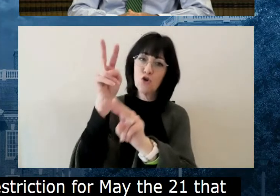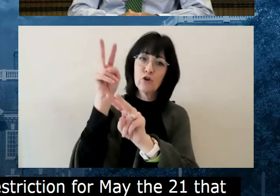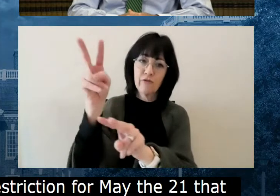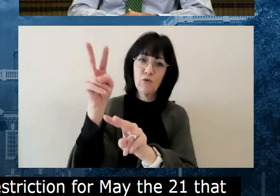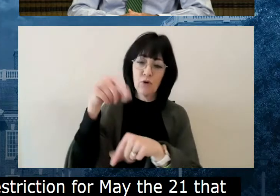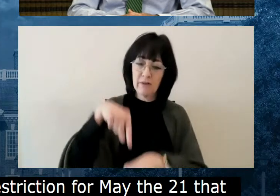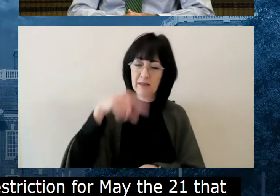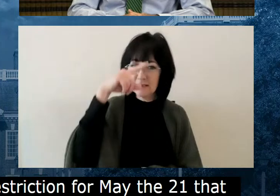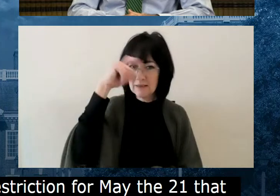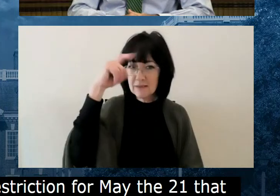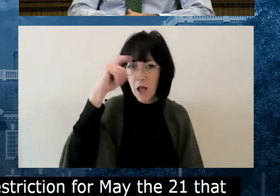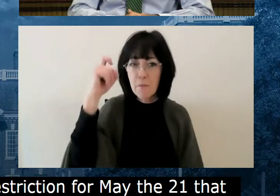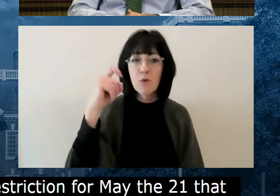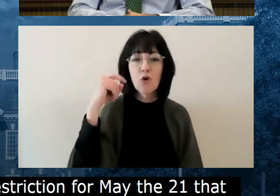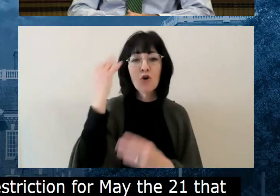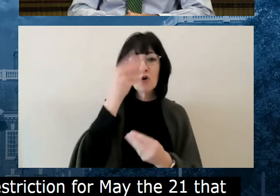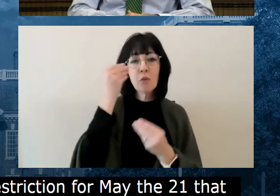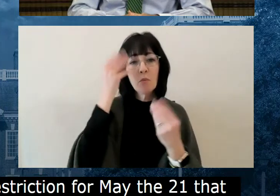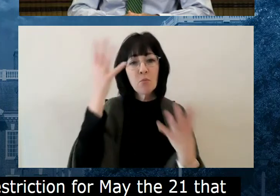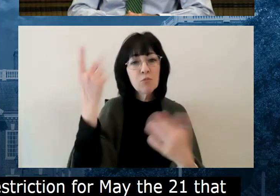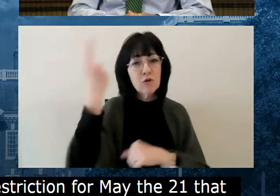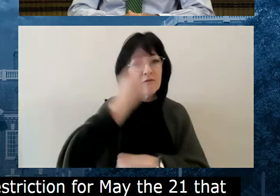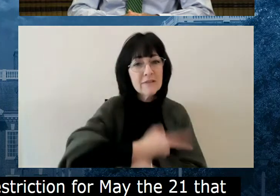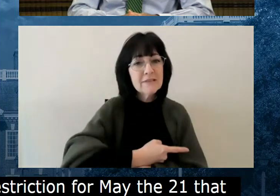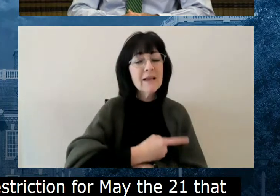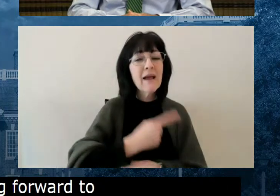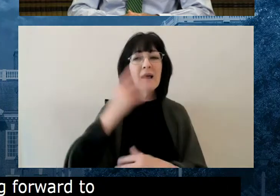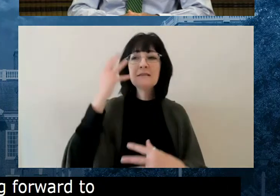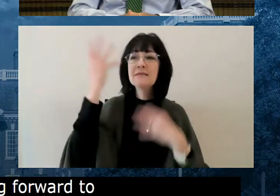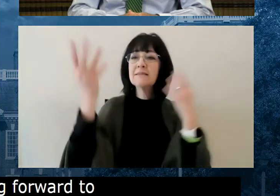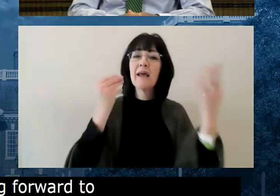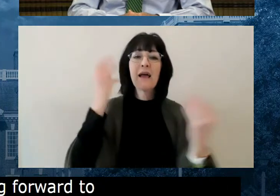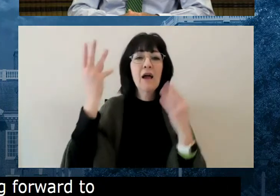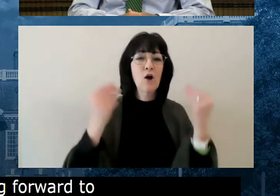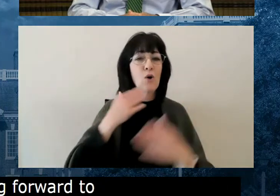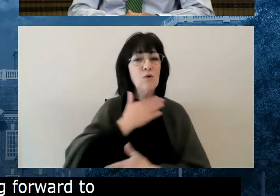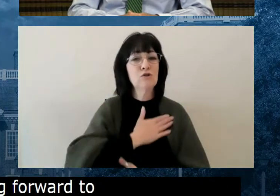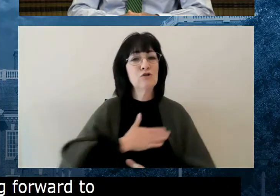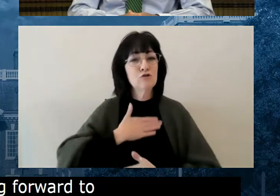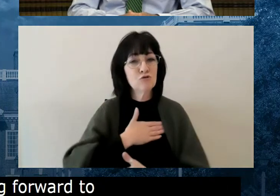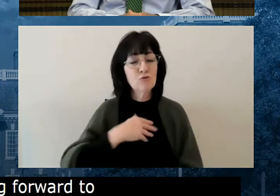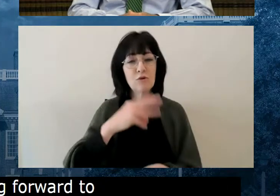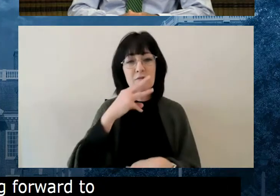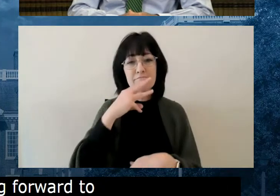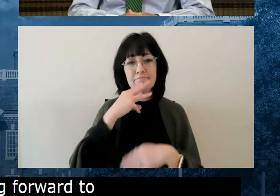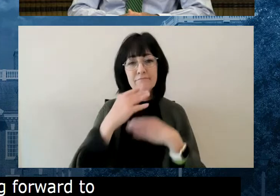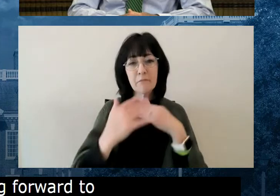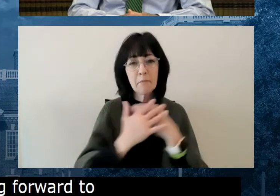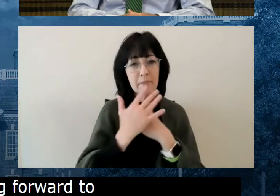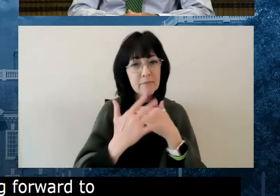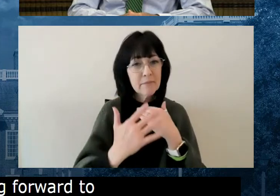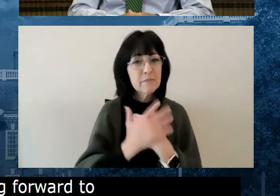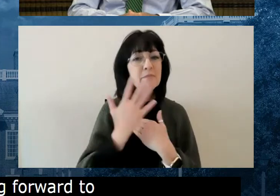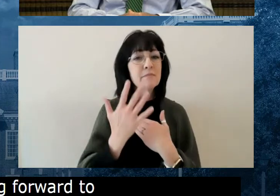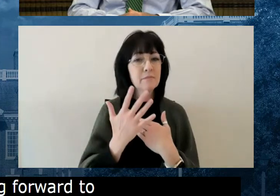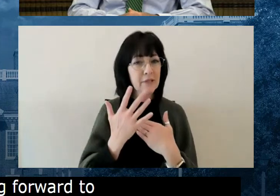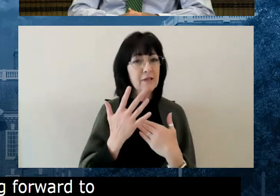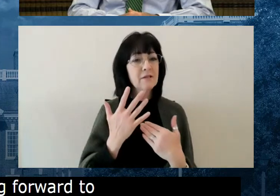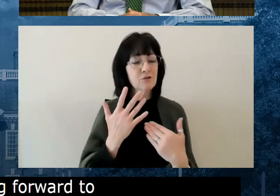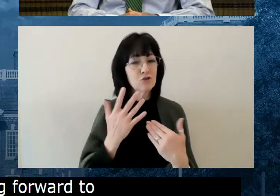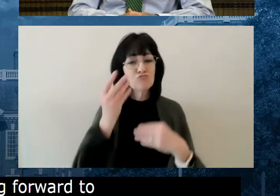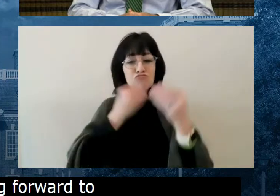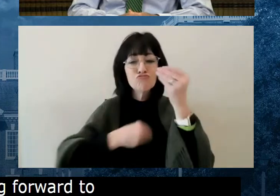beautiful days in the outdoor spaces here in our first state, out on Delaware beaches, enjoying good meals at